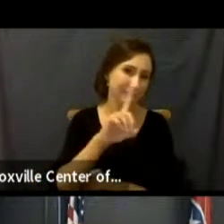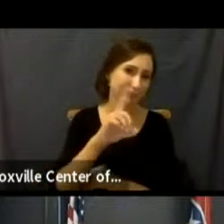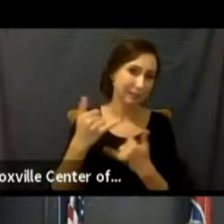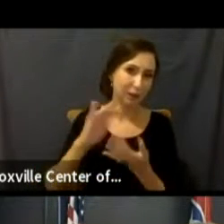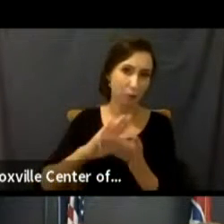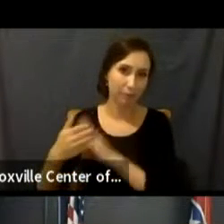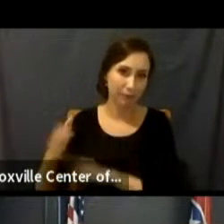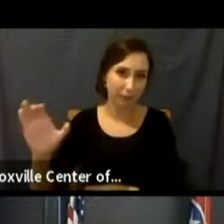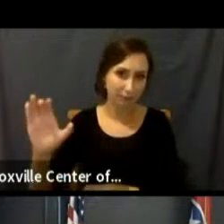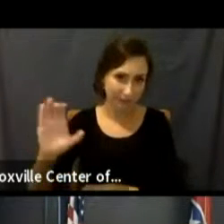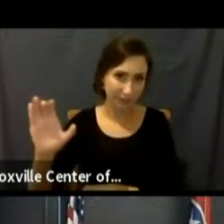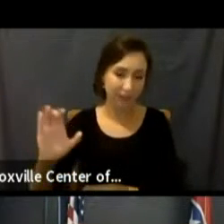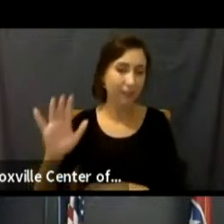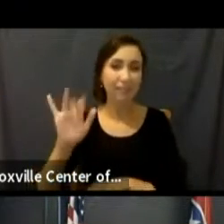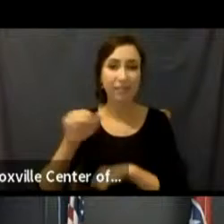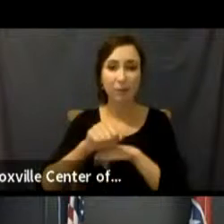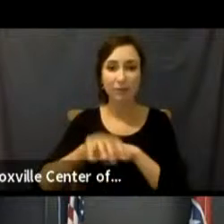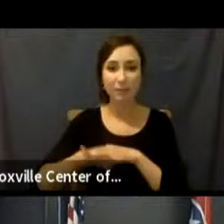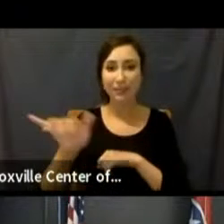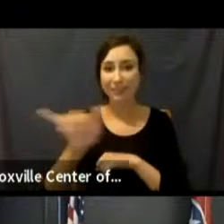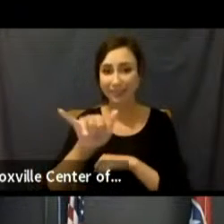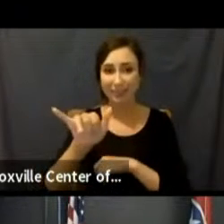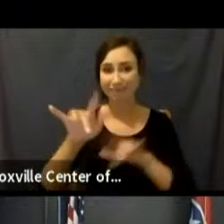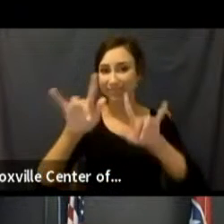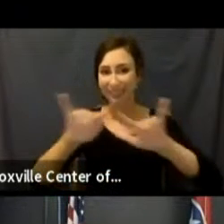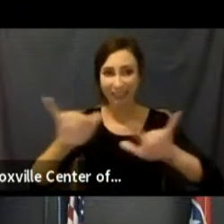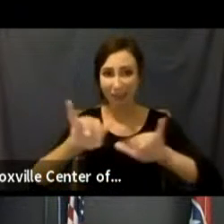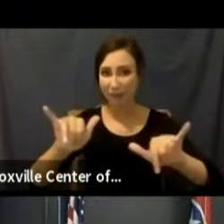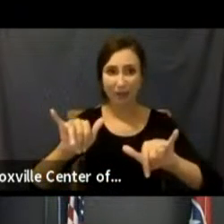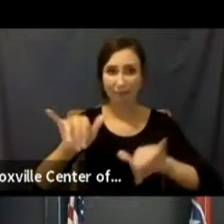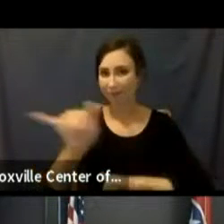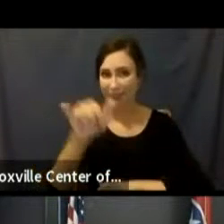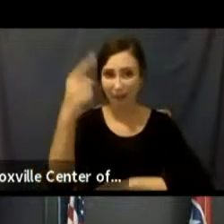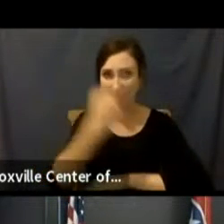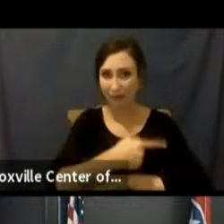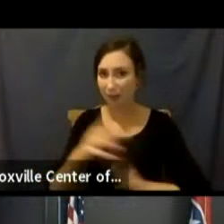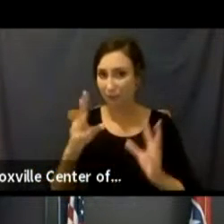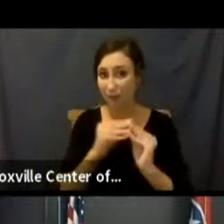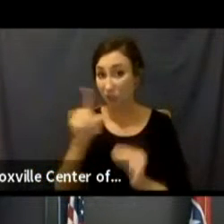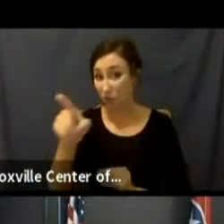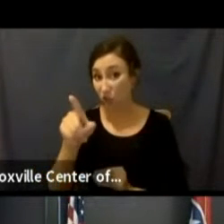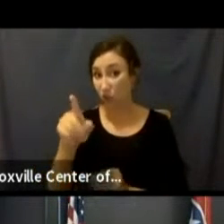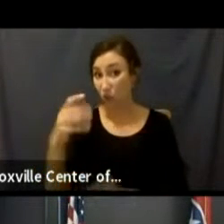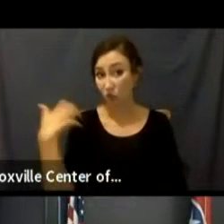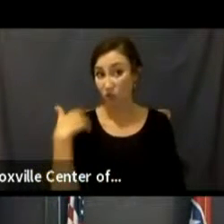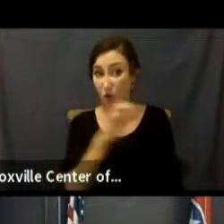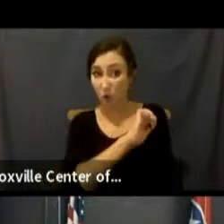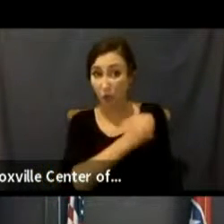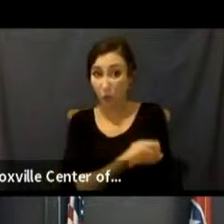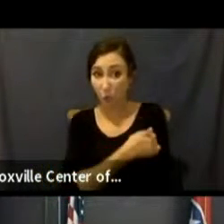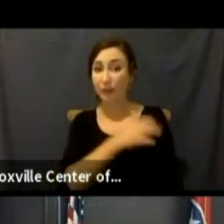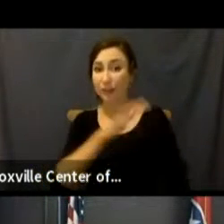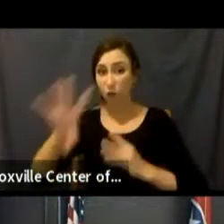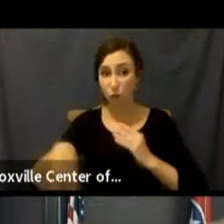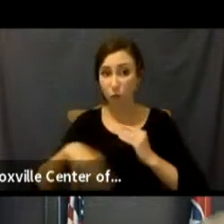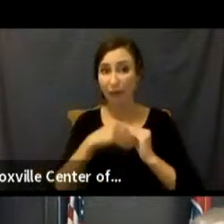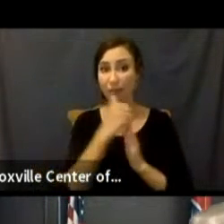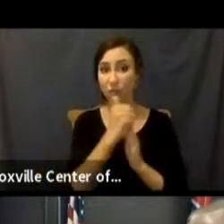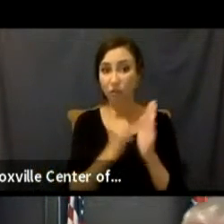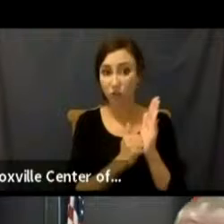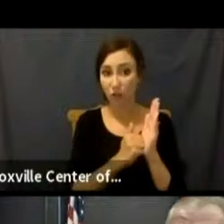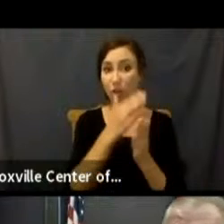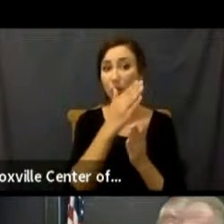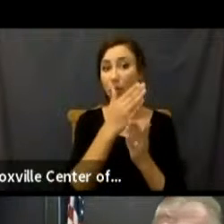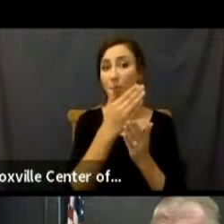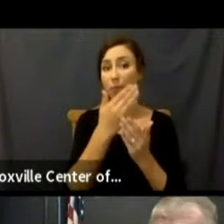it was submitted on the day of the meeting. You as the chair have the authority to place that on the proposed agenda before finalizing